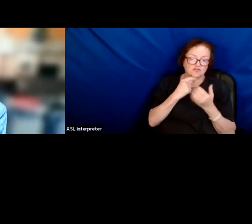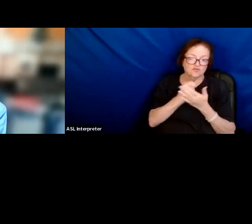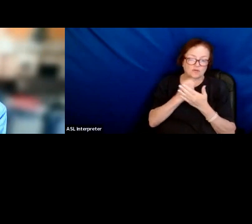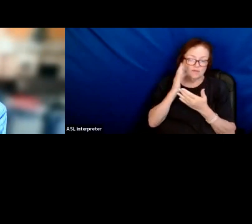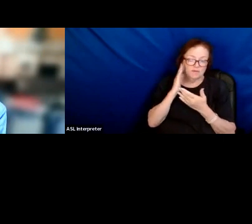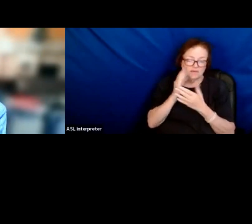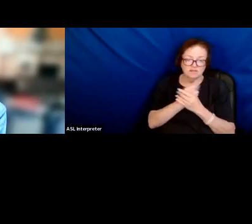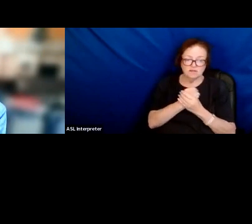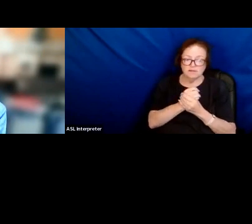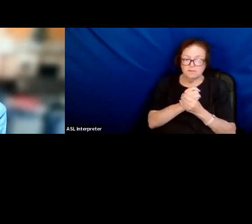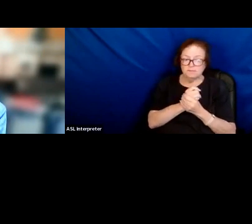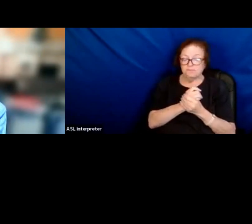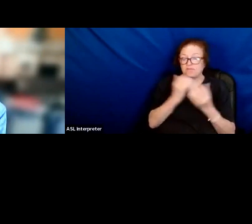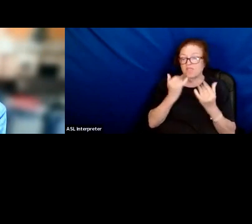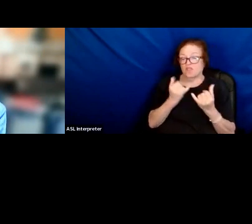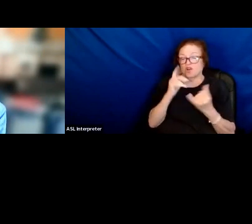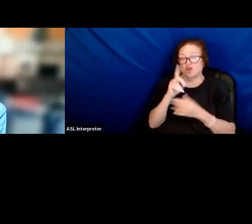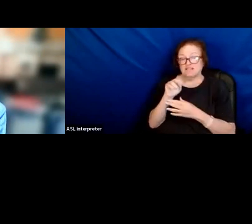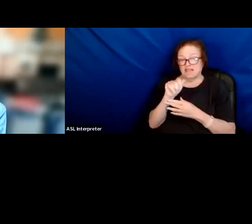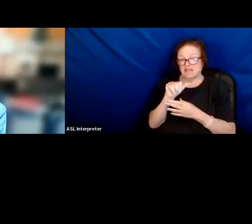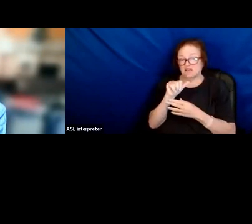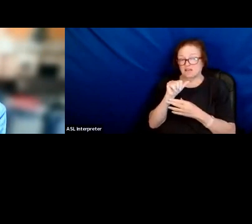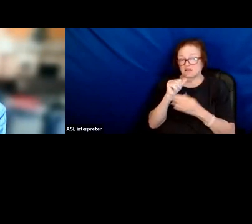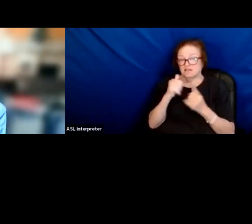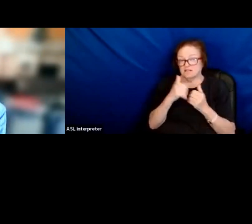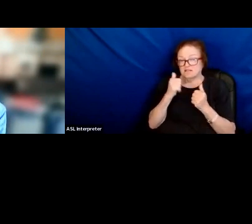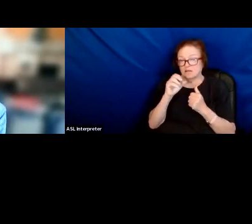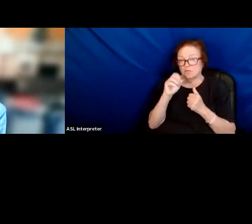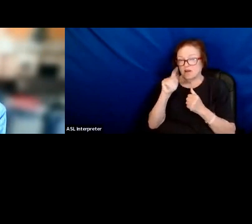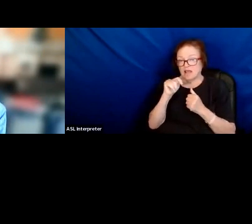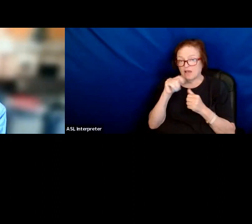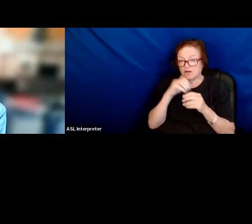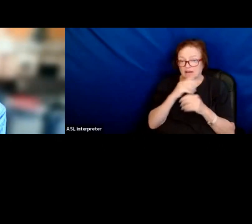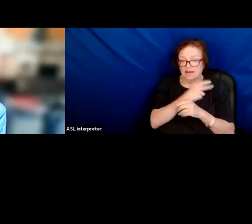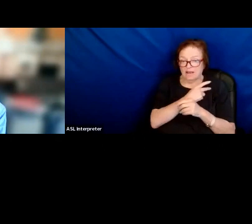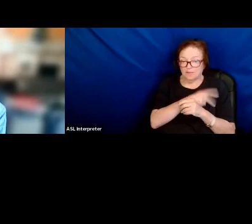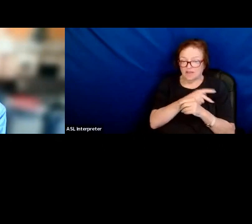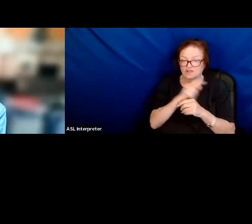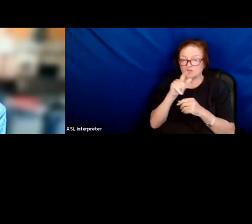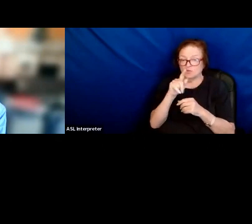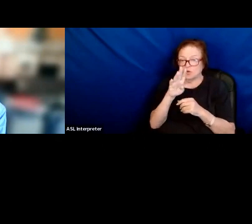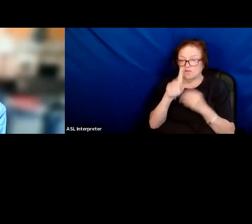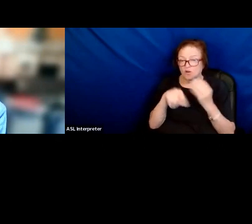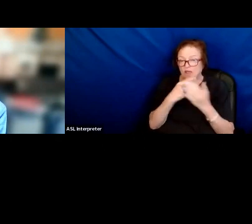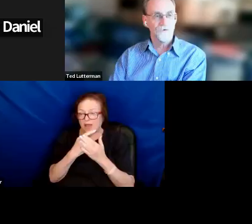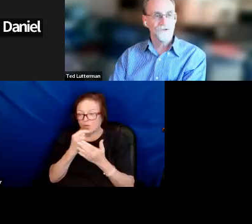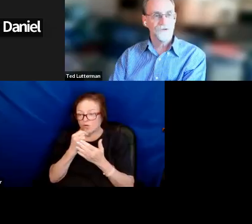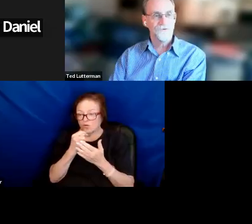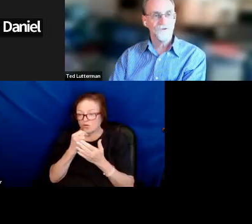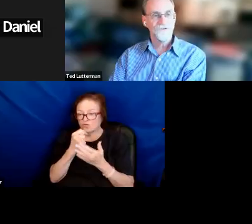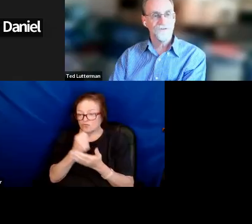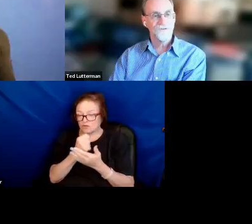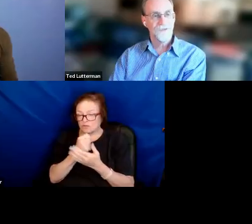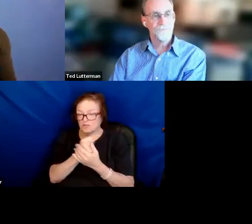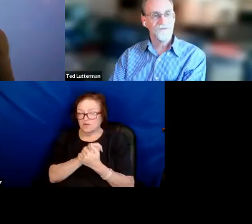is the current data does separate out inpatient and other 24-hour residential treatment beds.